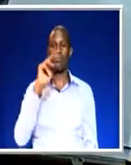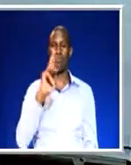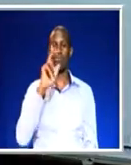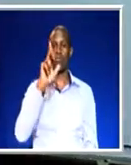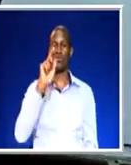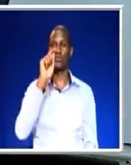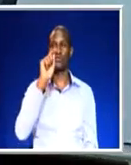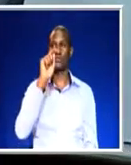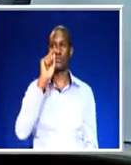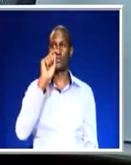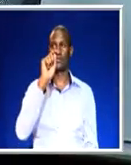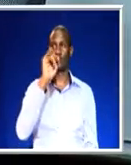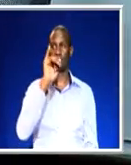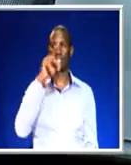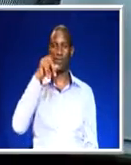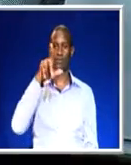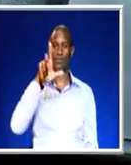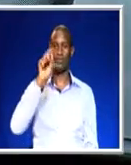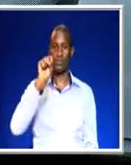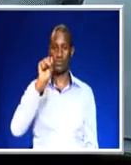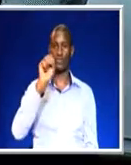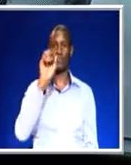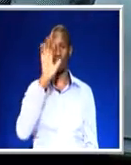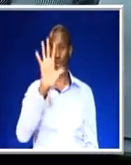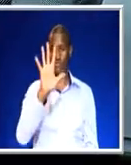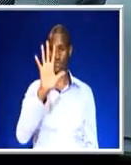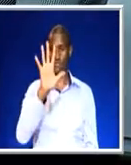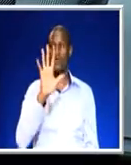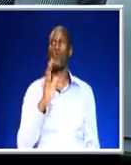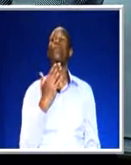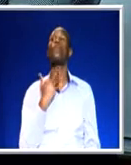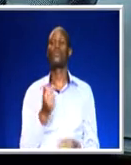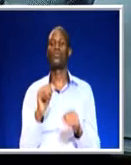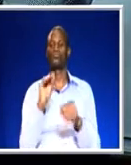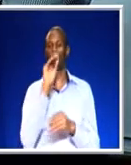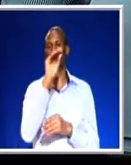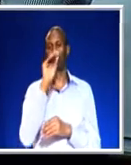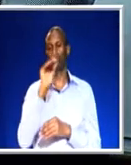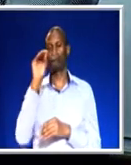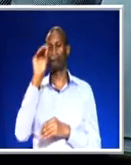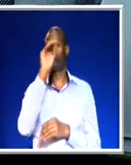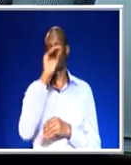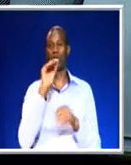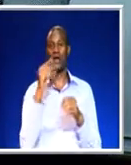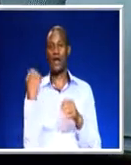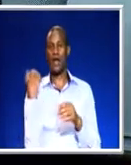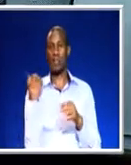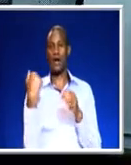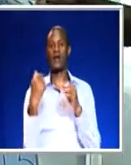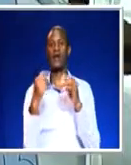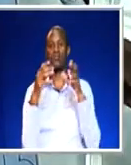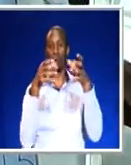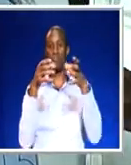of 5. We want to put numbers in groups of 5. So our first